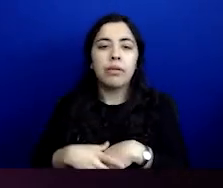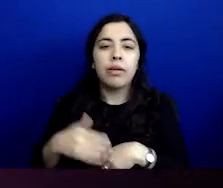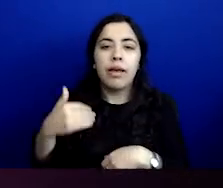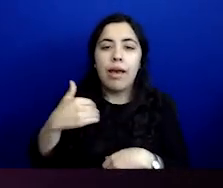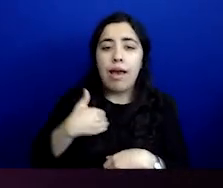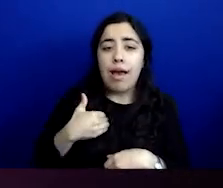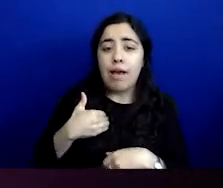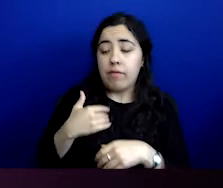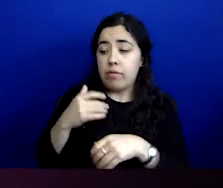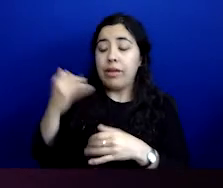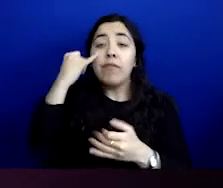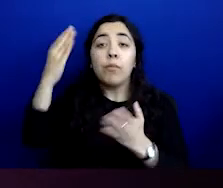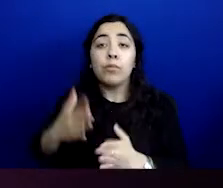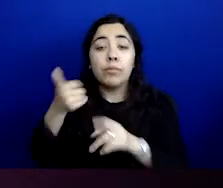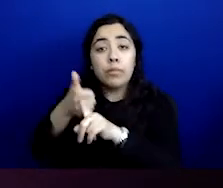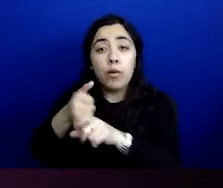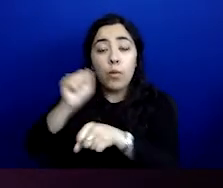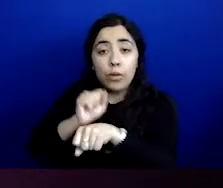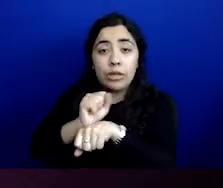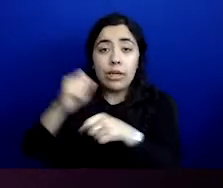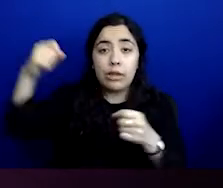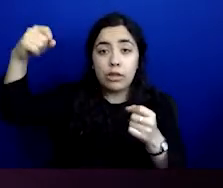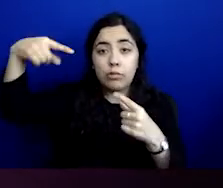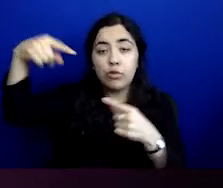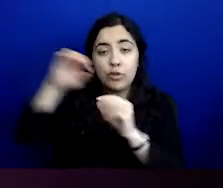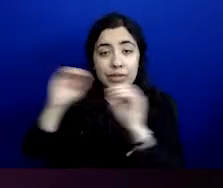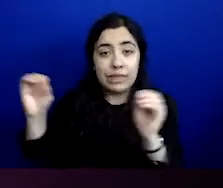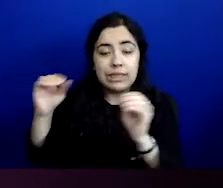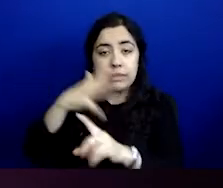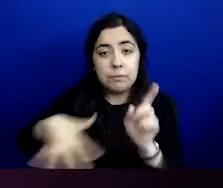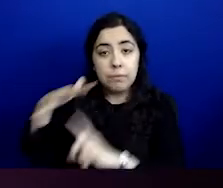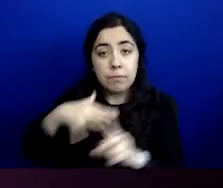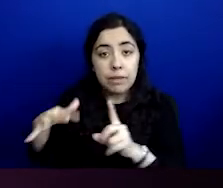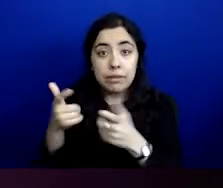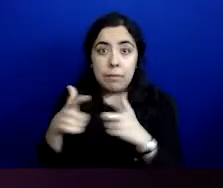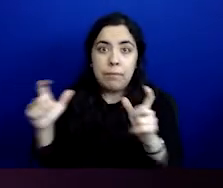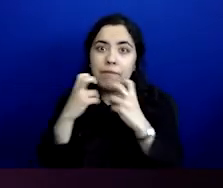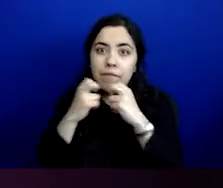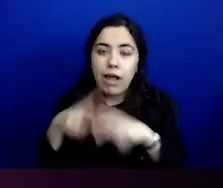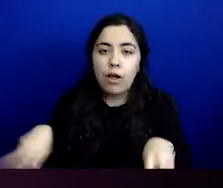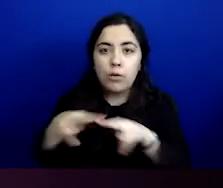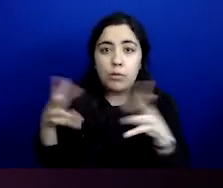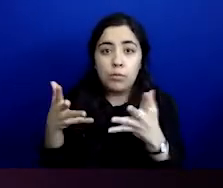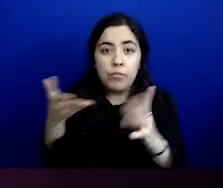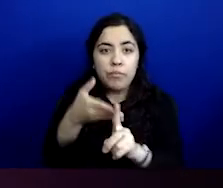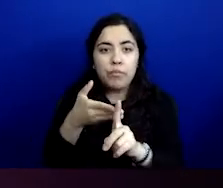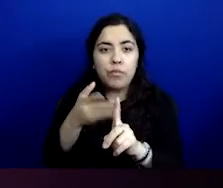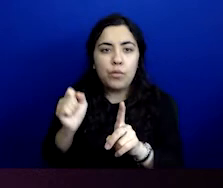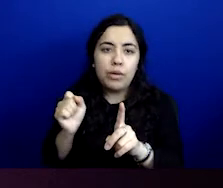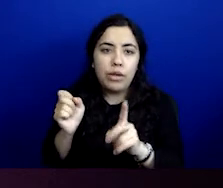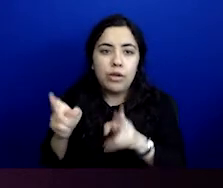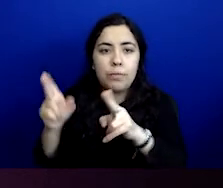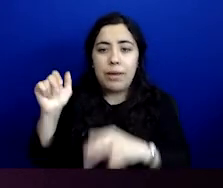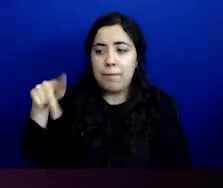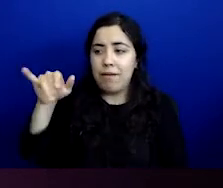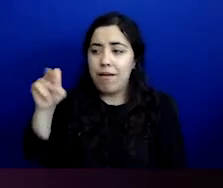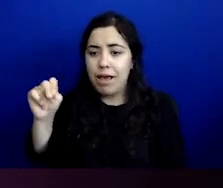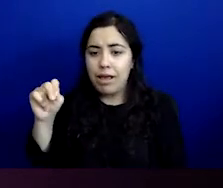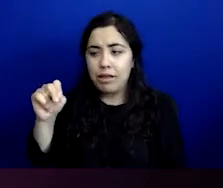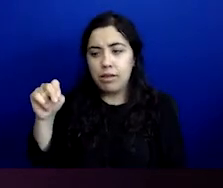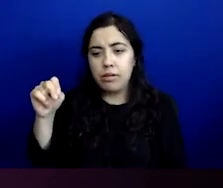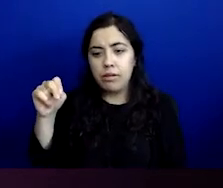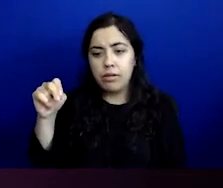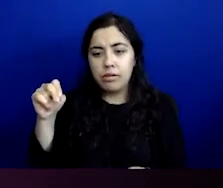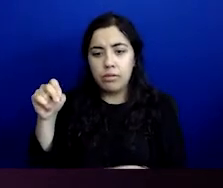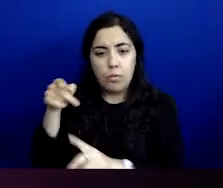in the serverless space, the big value proposition behind serverless is that you can just like spin up an API endpoint, and you don't have to actually deal with and